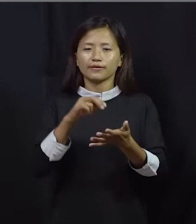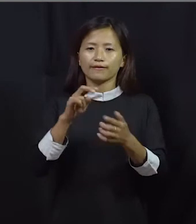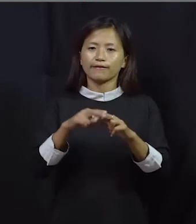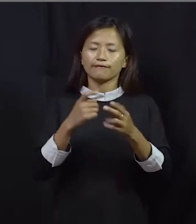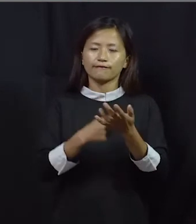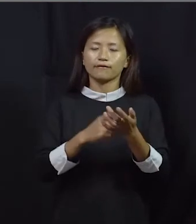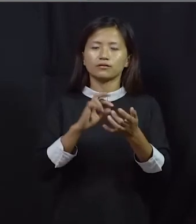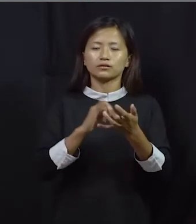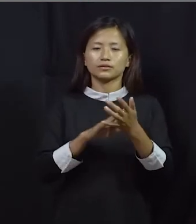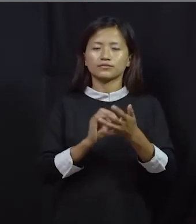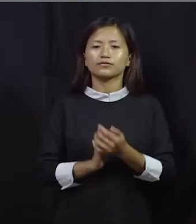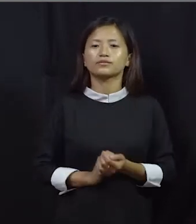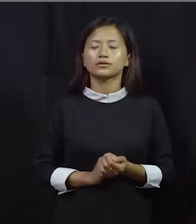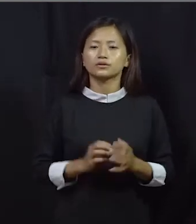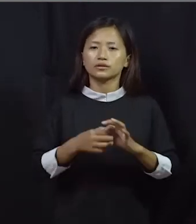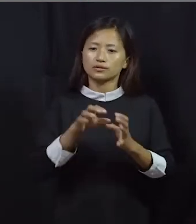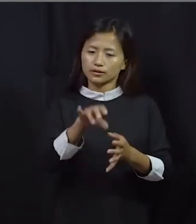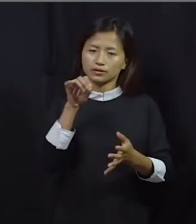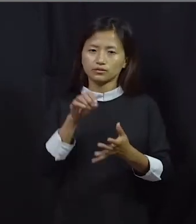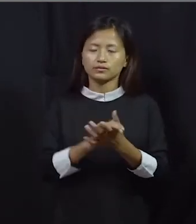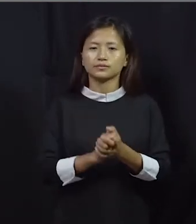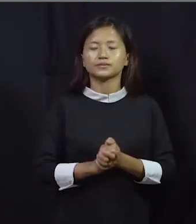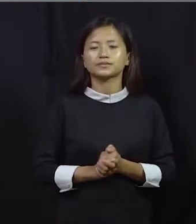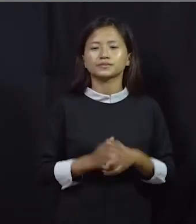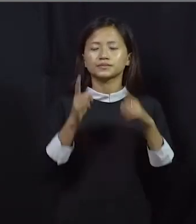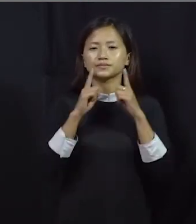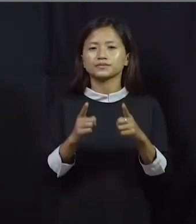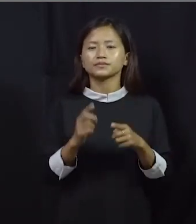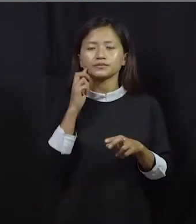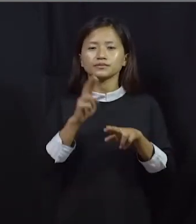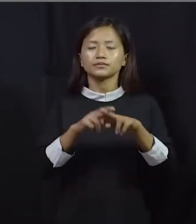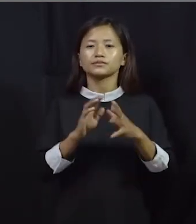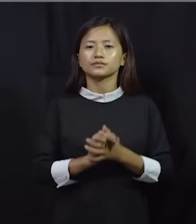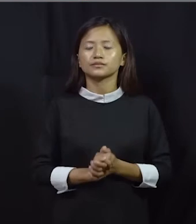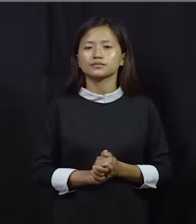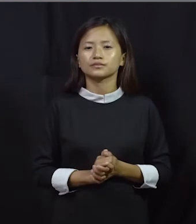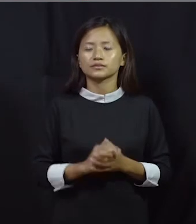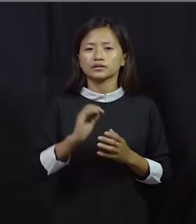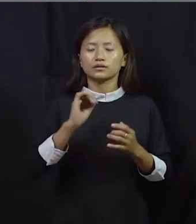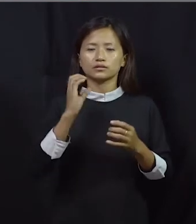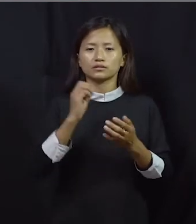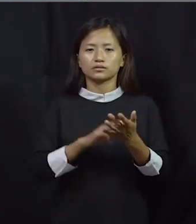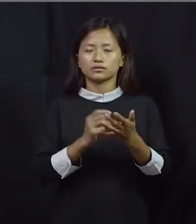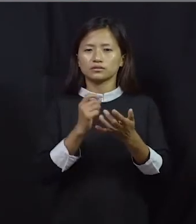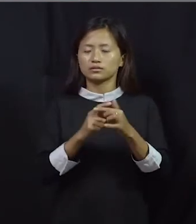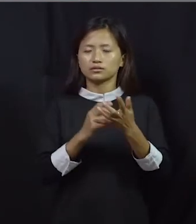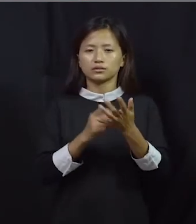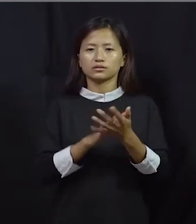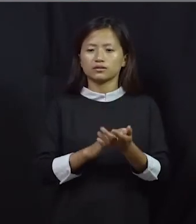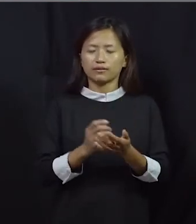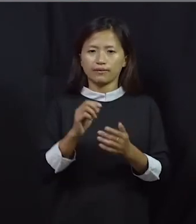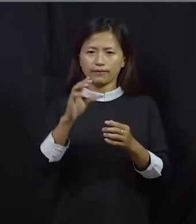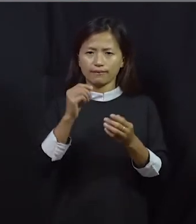the partners. But if certain rate of interest is